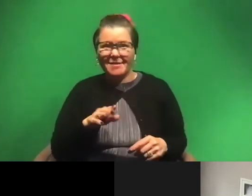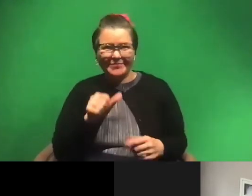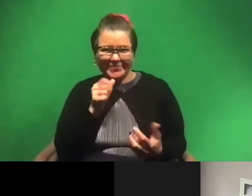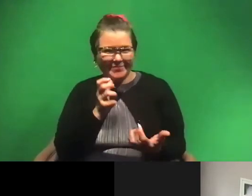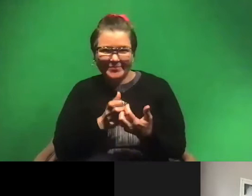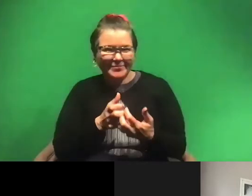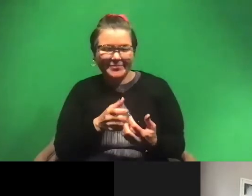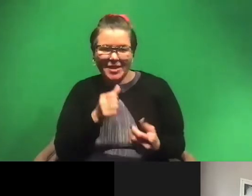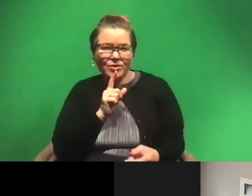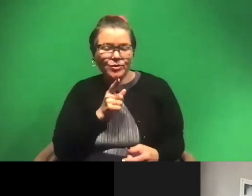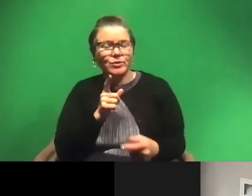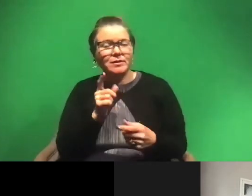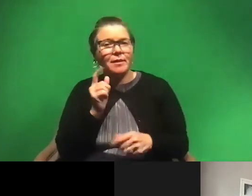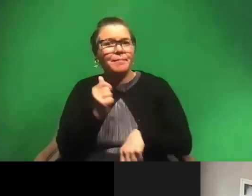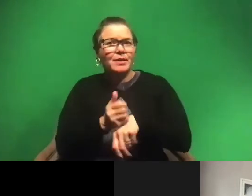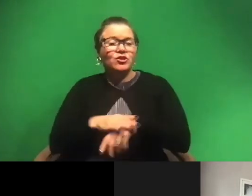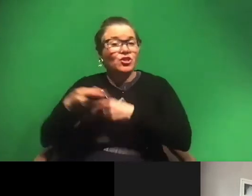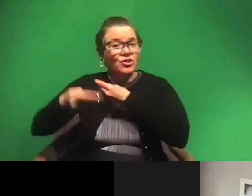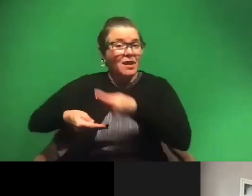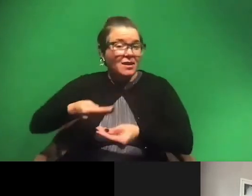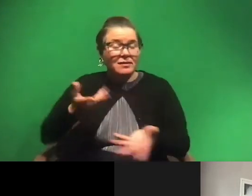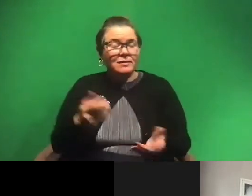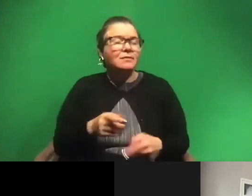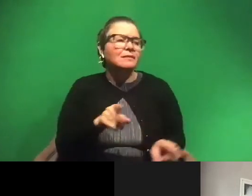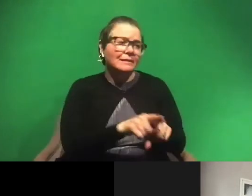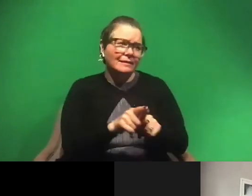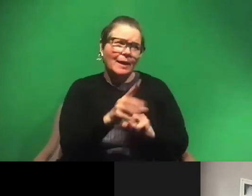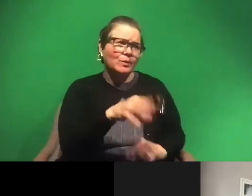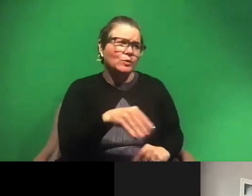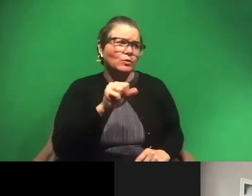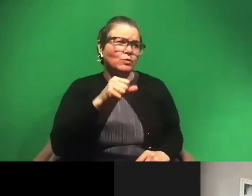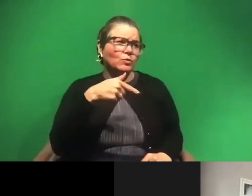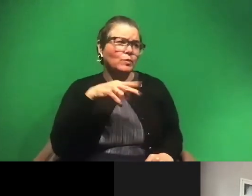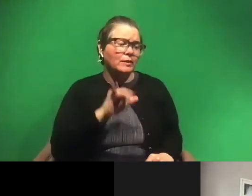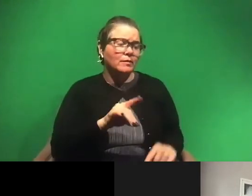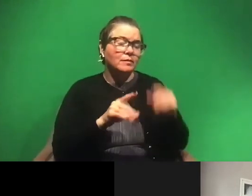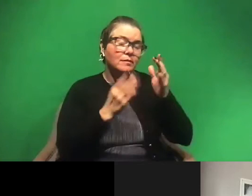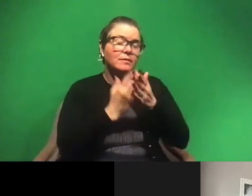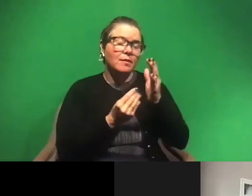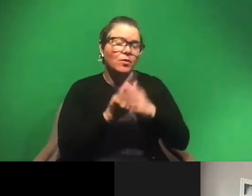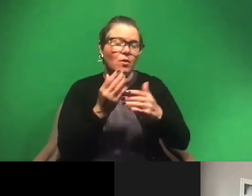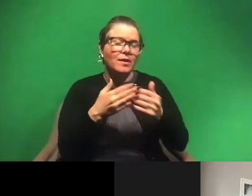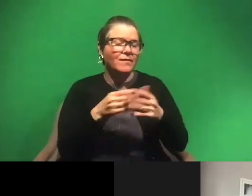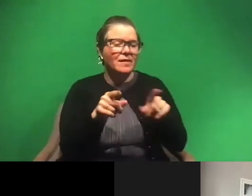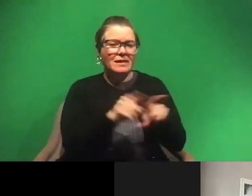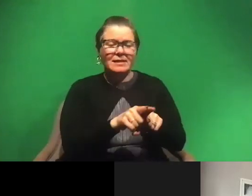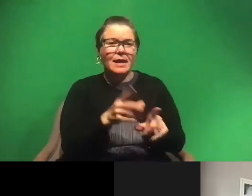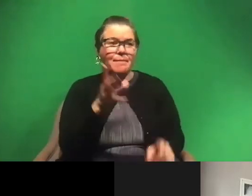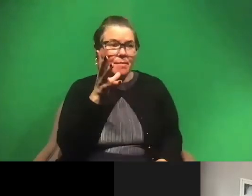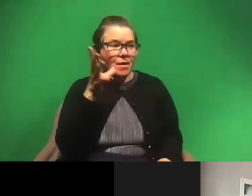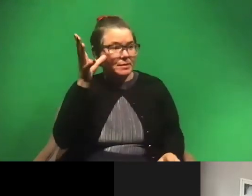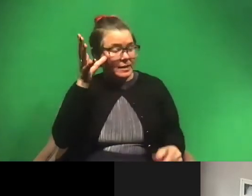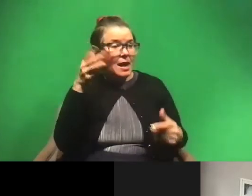do with genetics. So totally. Same with our squid. Like some squid grow even from the same like mom and dad same